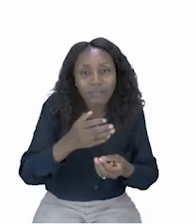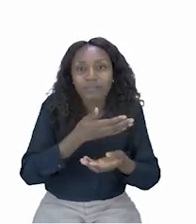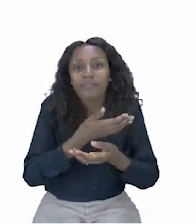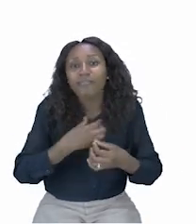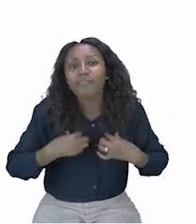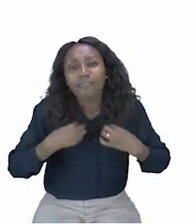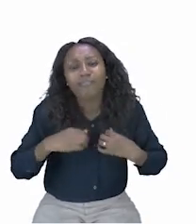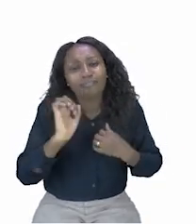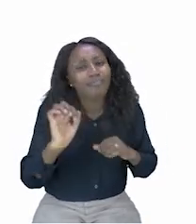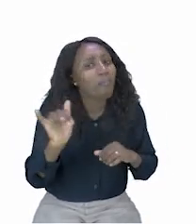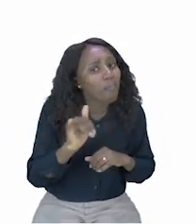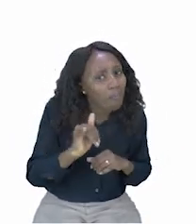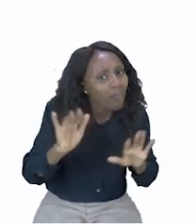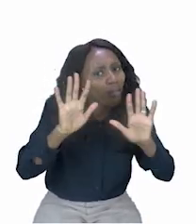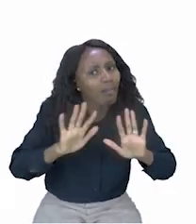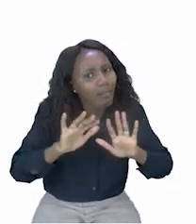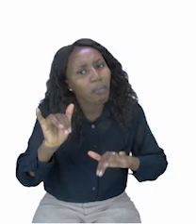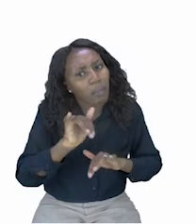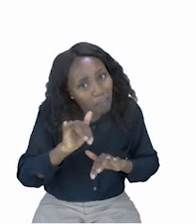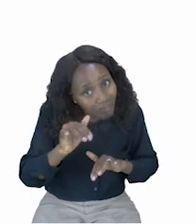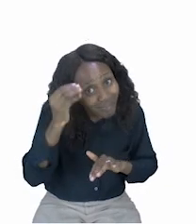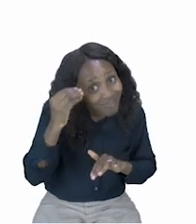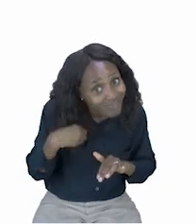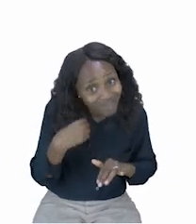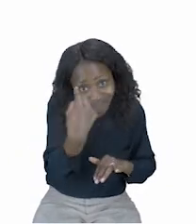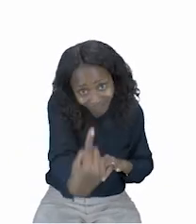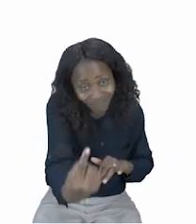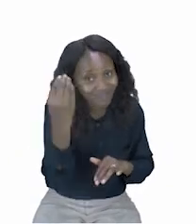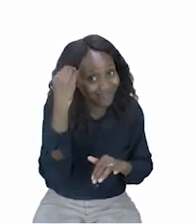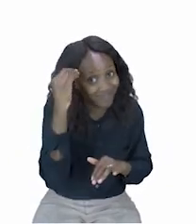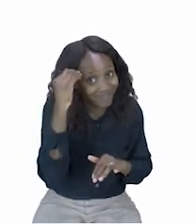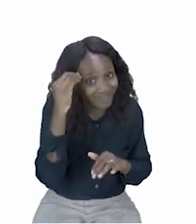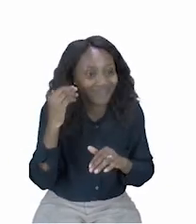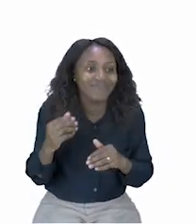what colors maybe they like when they go out together as a family.